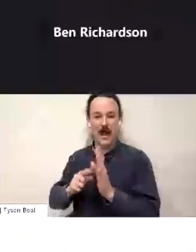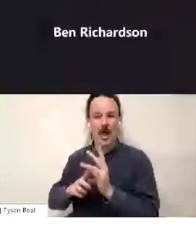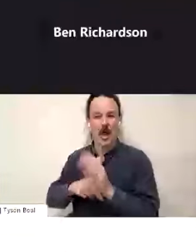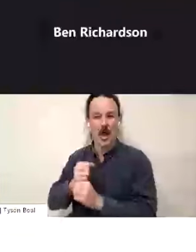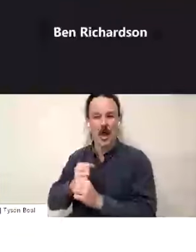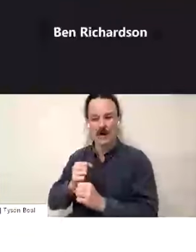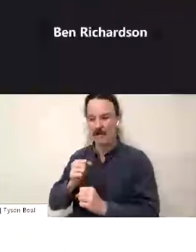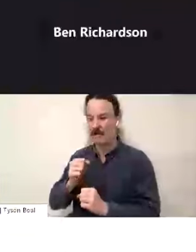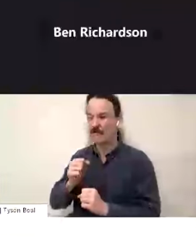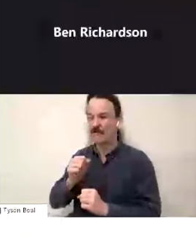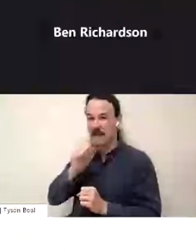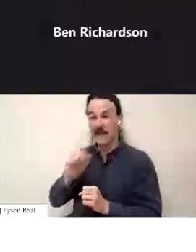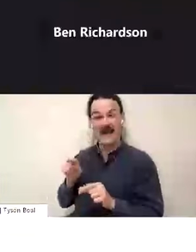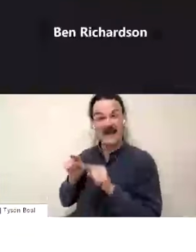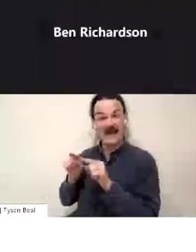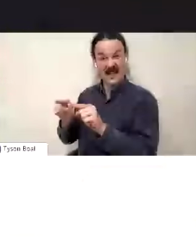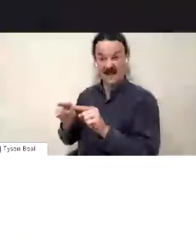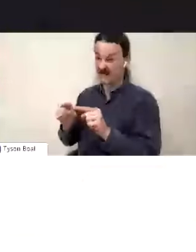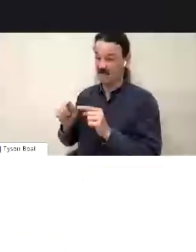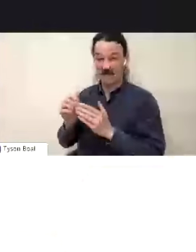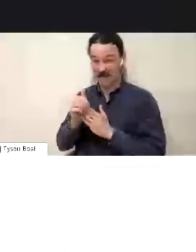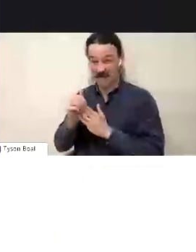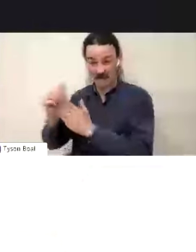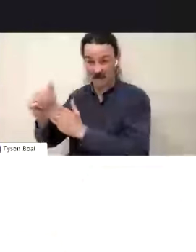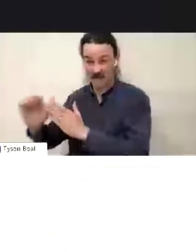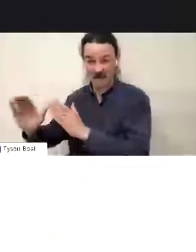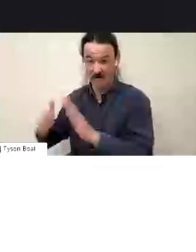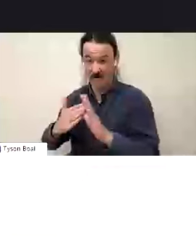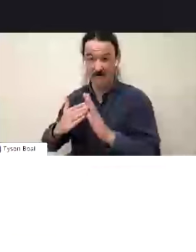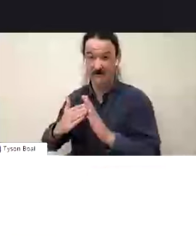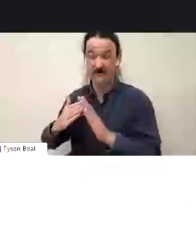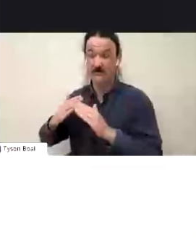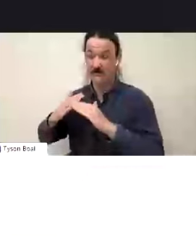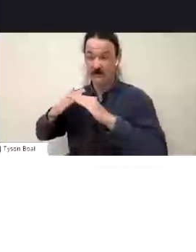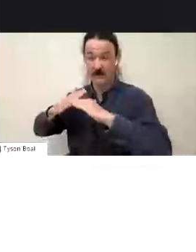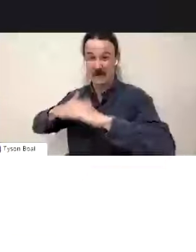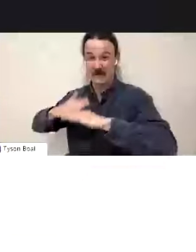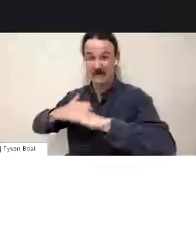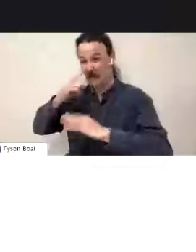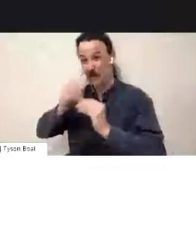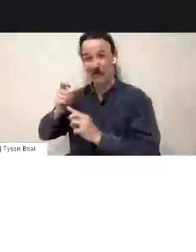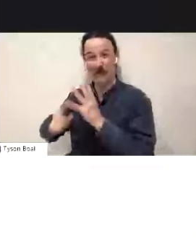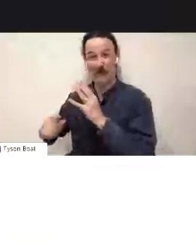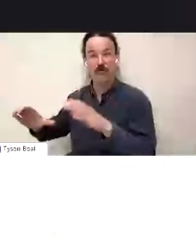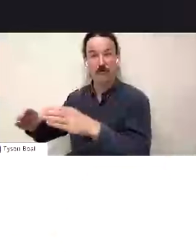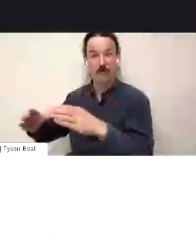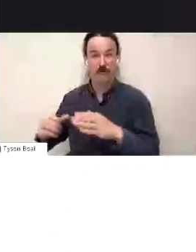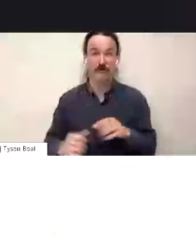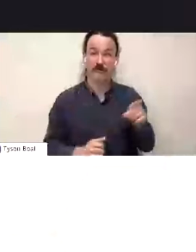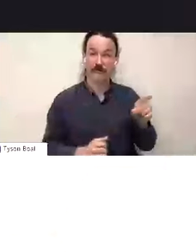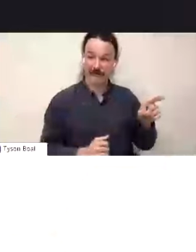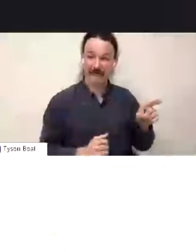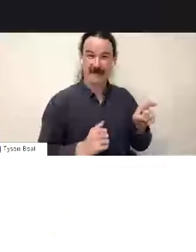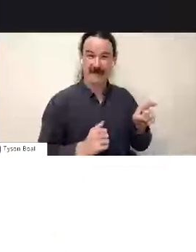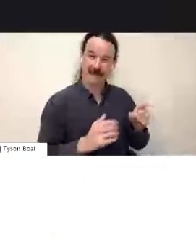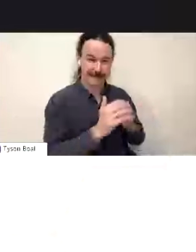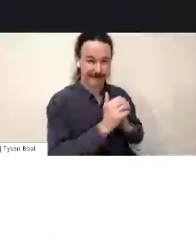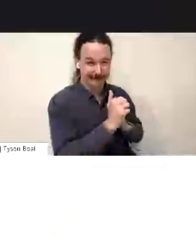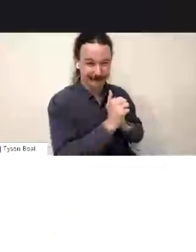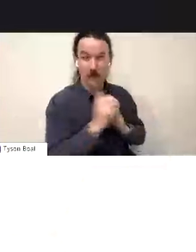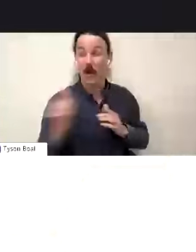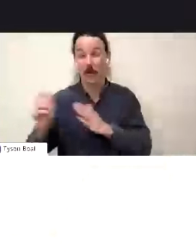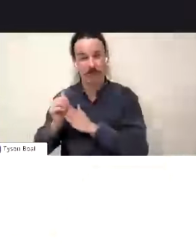Nations people with disability. And Uncle Lester was also a pioneer of Aboriginal media as well. And Auntie Gail Rankin